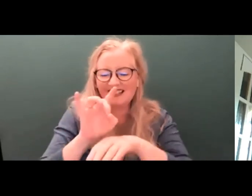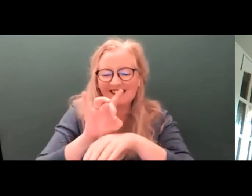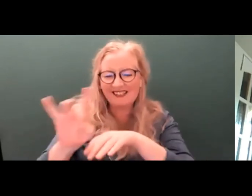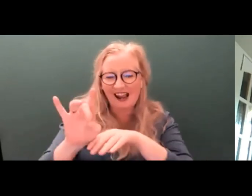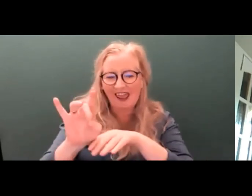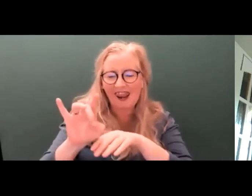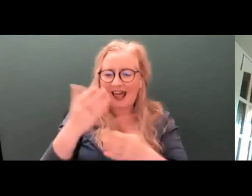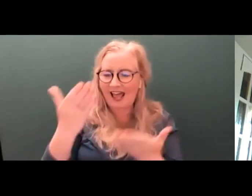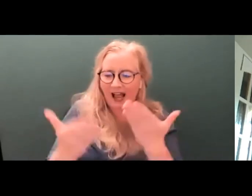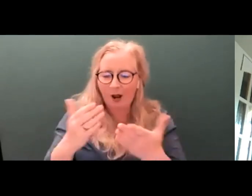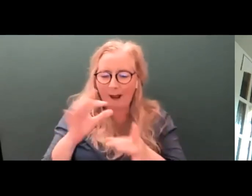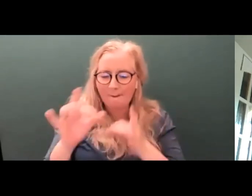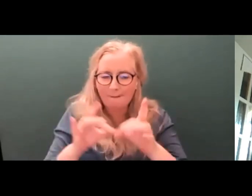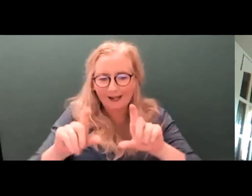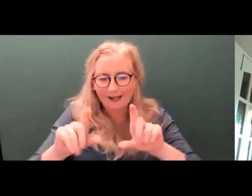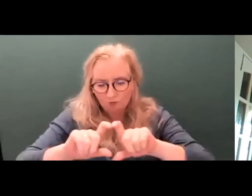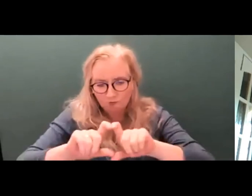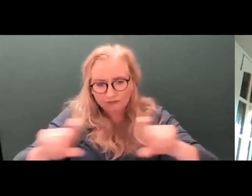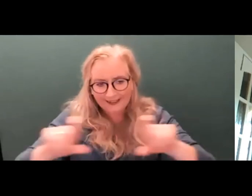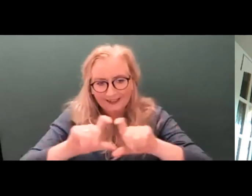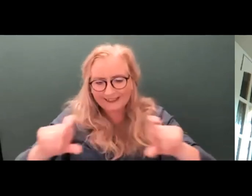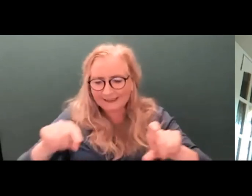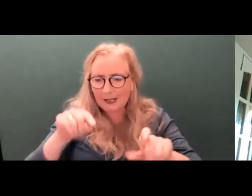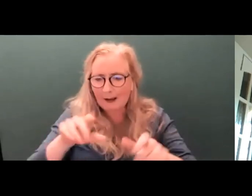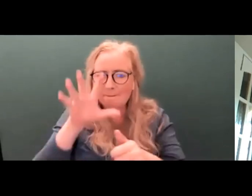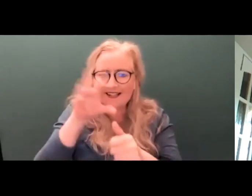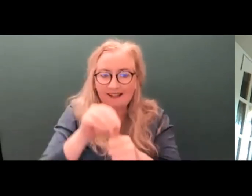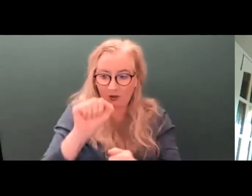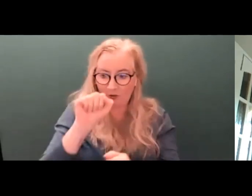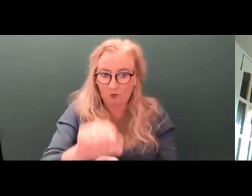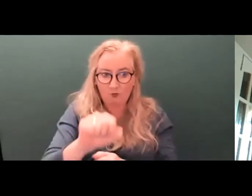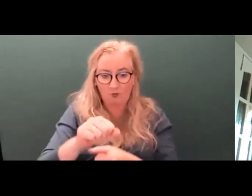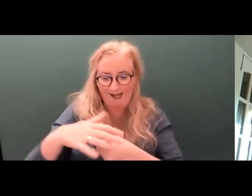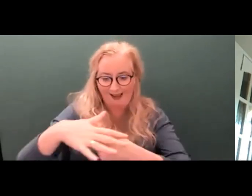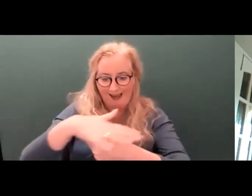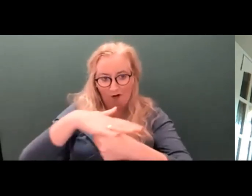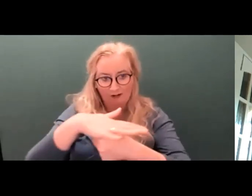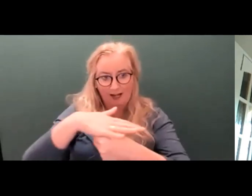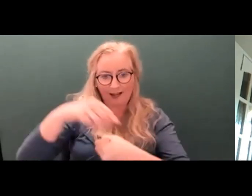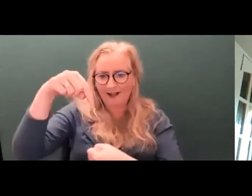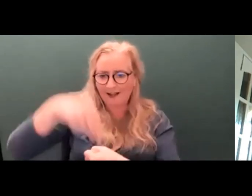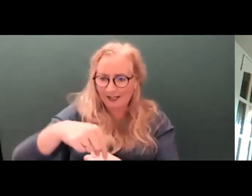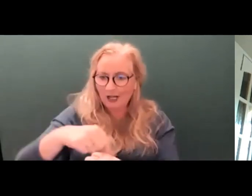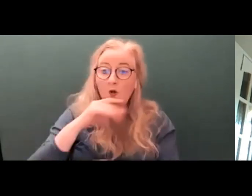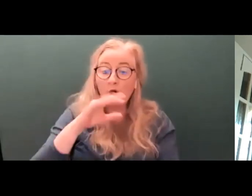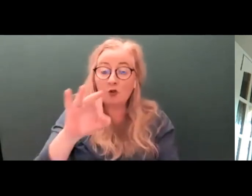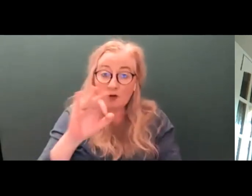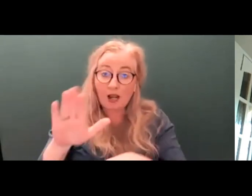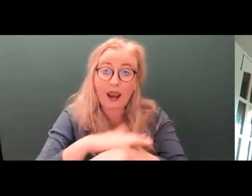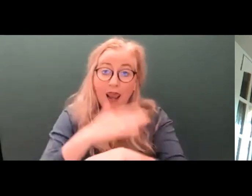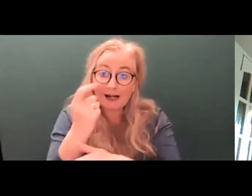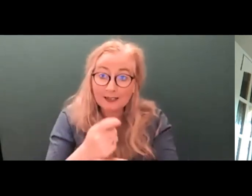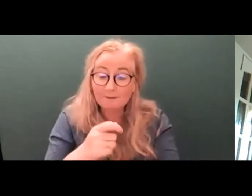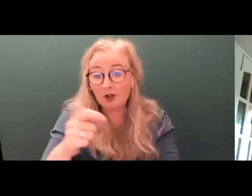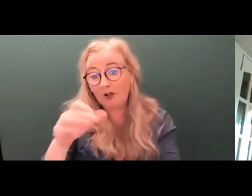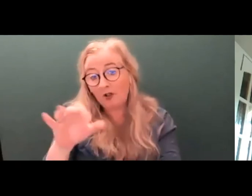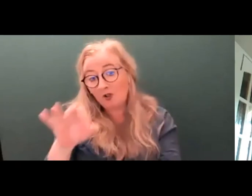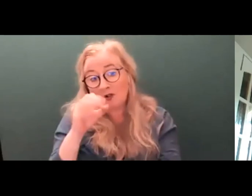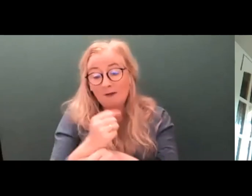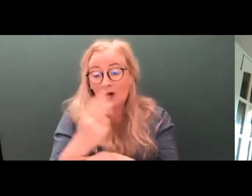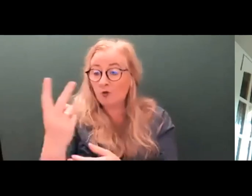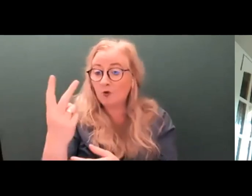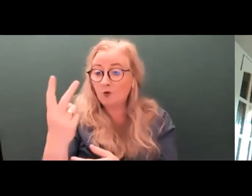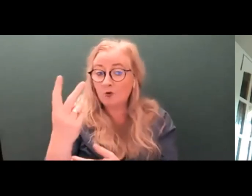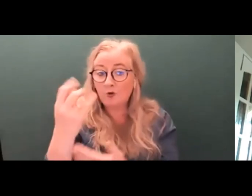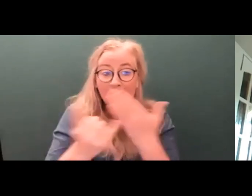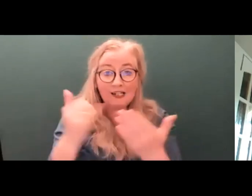bricks and sort of specific to the area. And it took a long time. took about two years, I think,